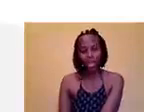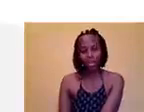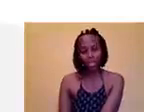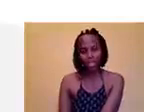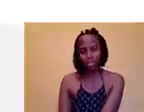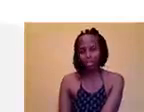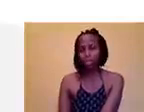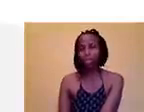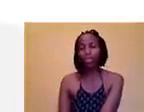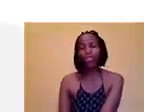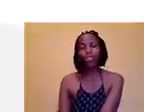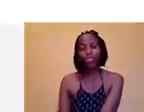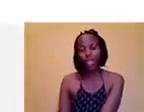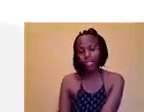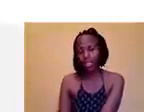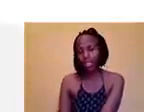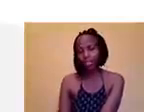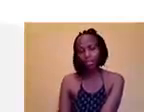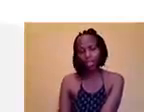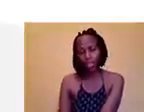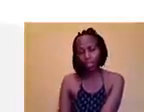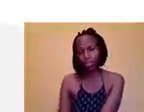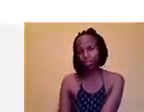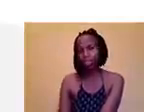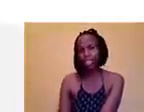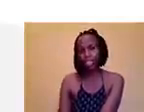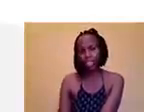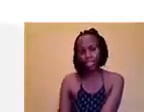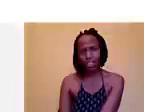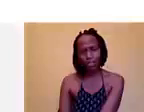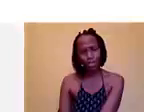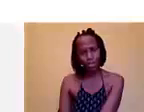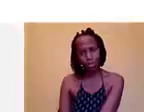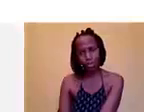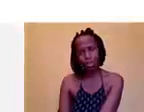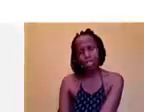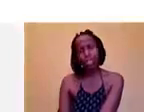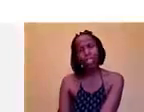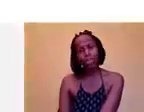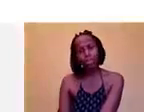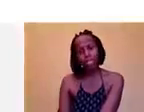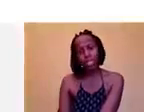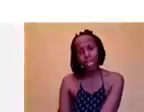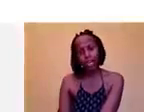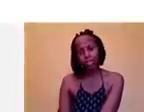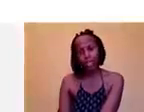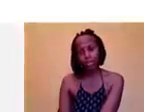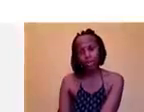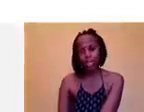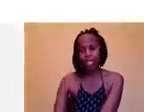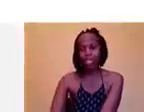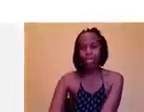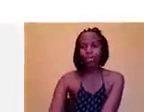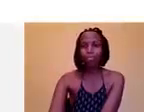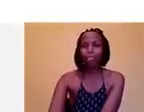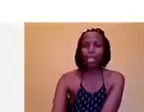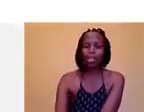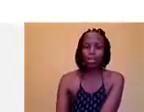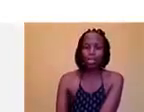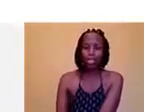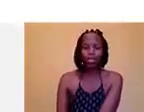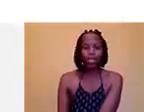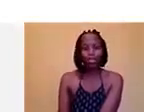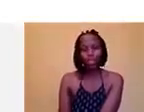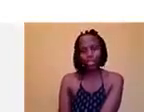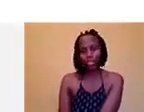claim your My Life account. So if you have friends that have not done so, please encourage them to do so. It will make their life much more easier,